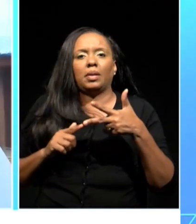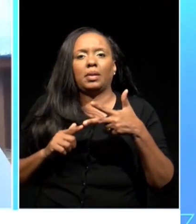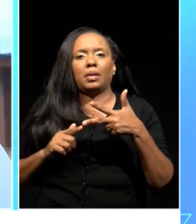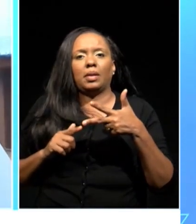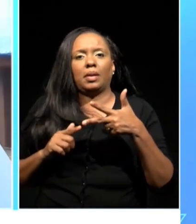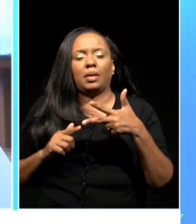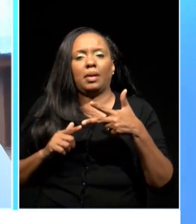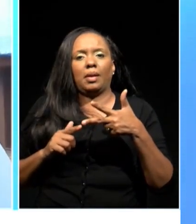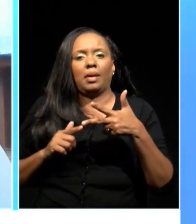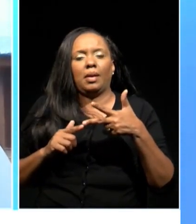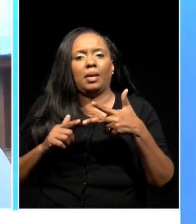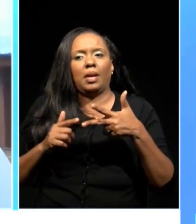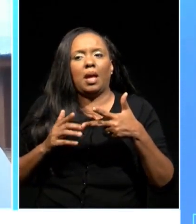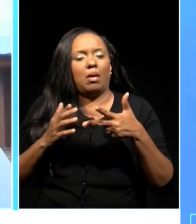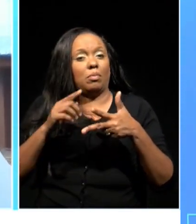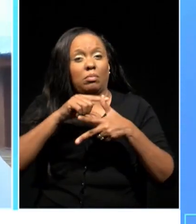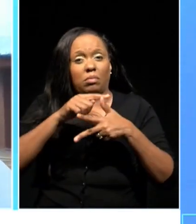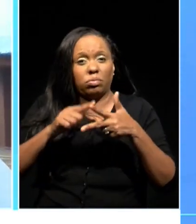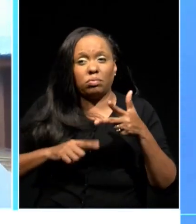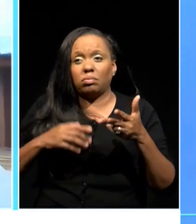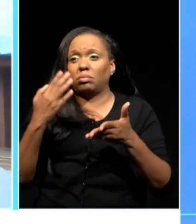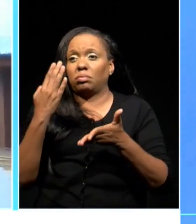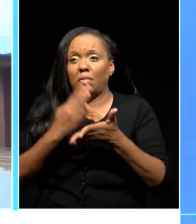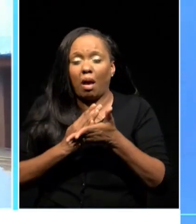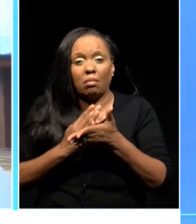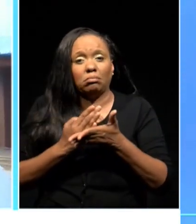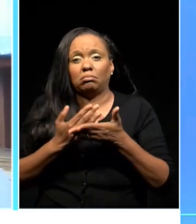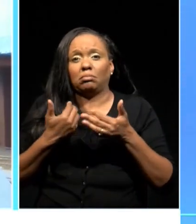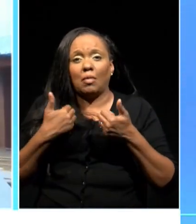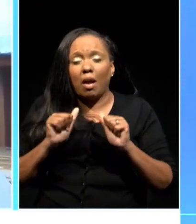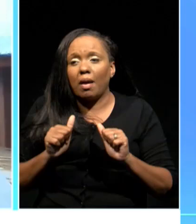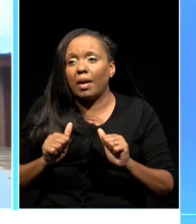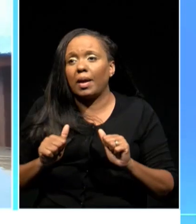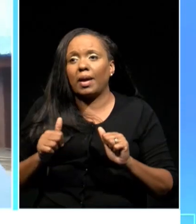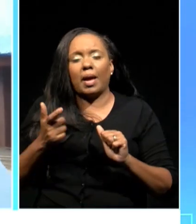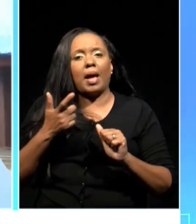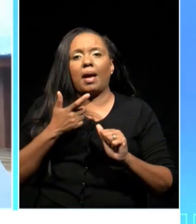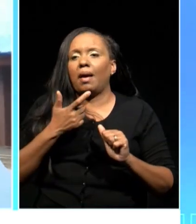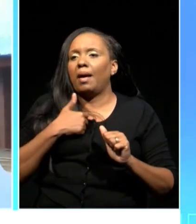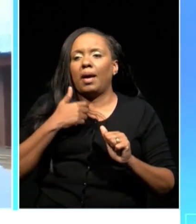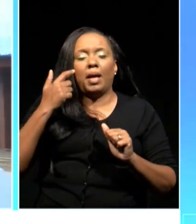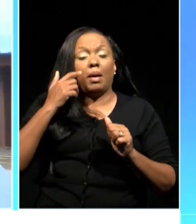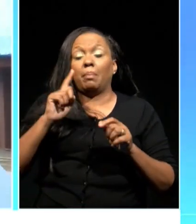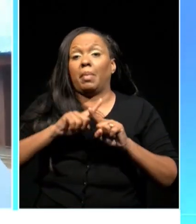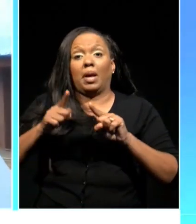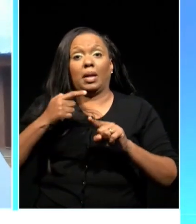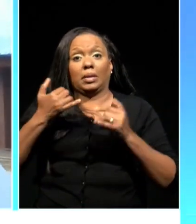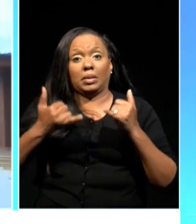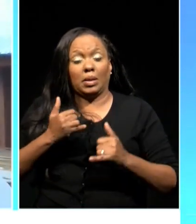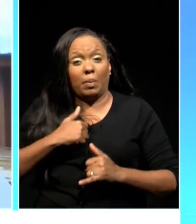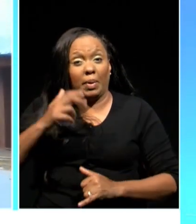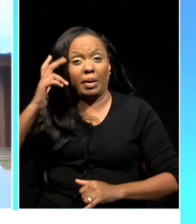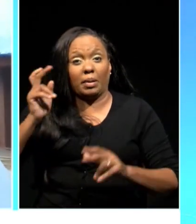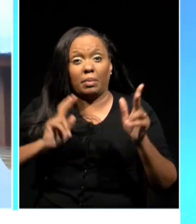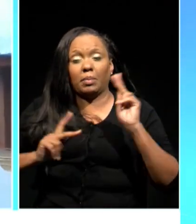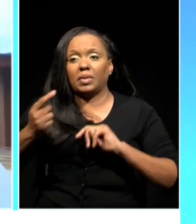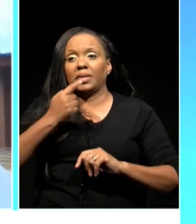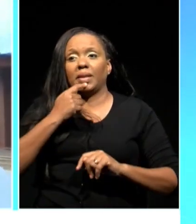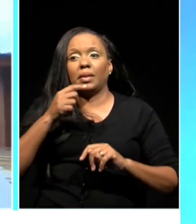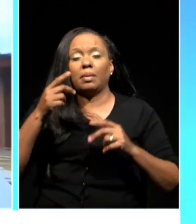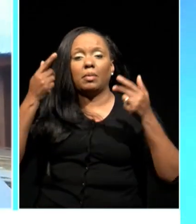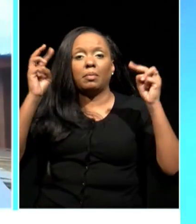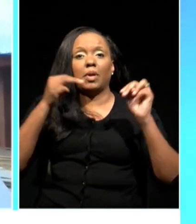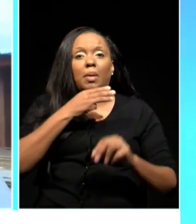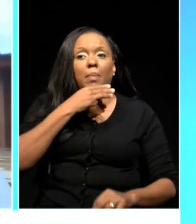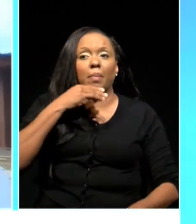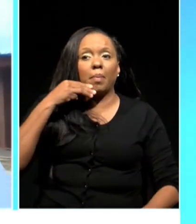the integration process declined. I think that somebody, and Miss Motley is well placed, because I heard people all over the Caribbean now saying that she